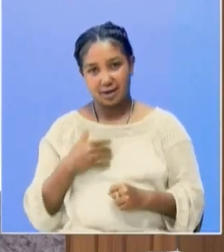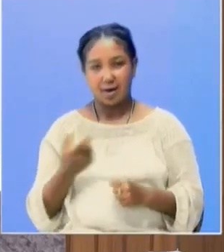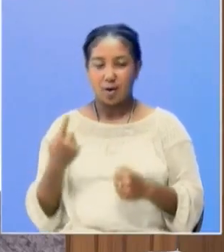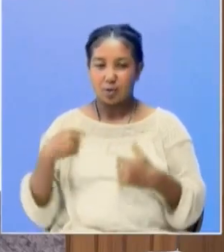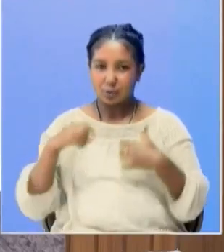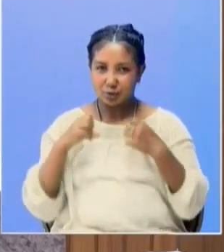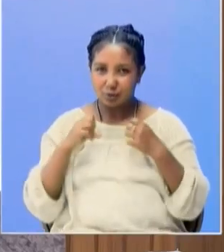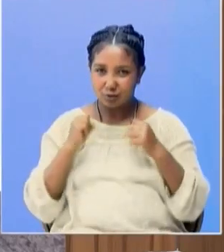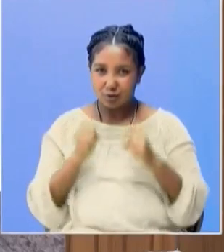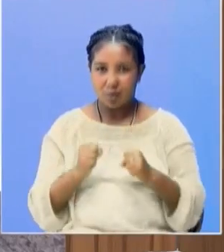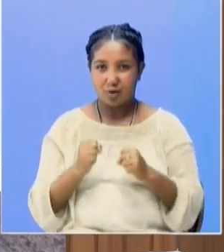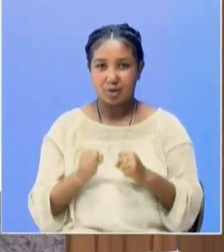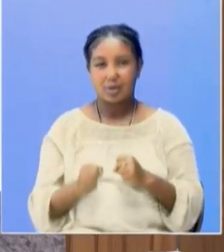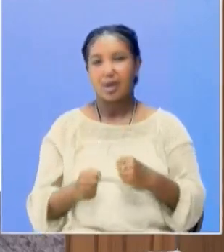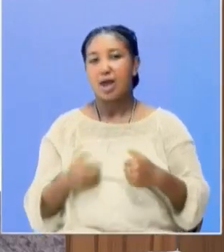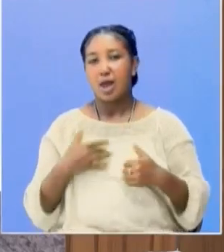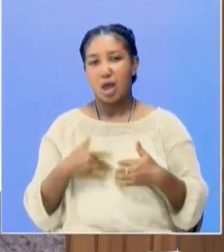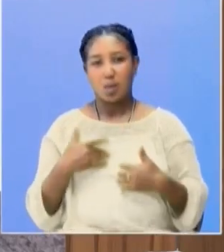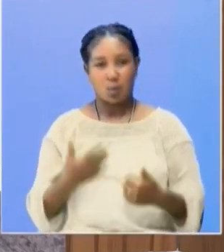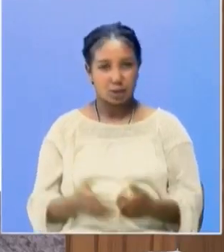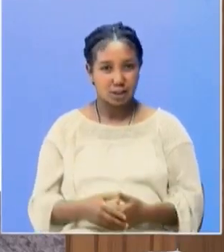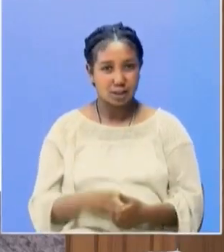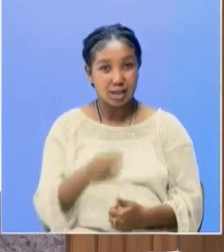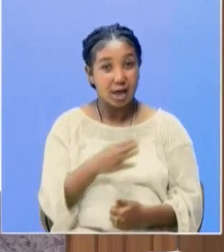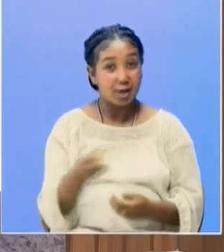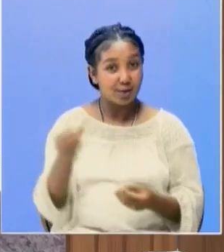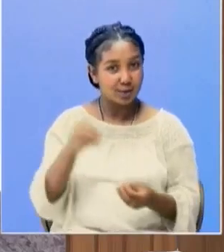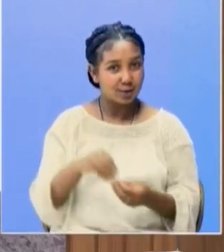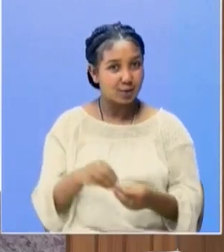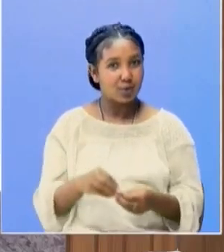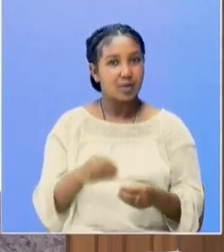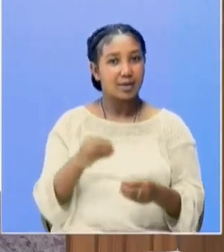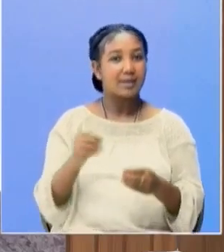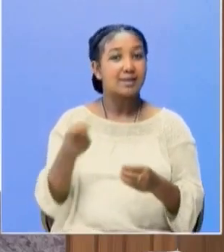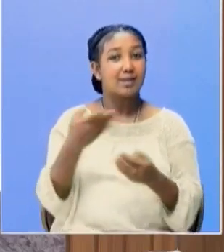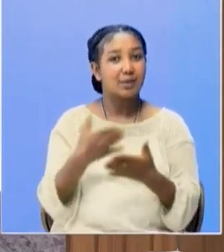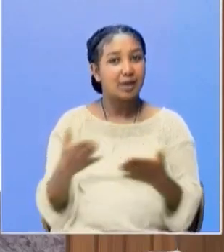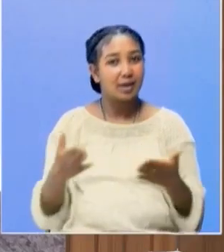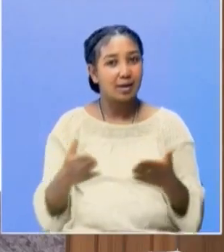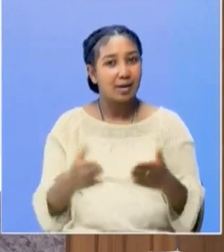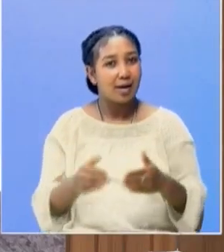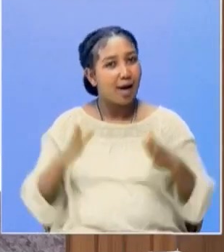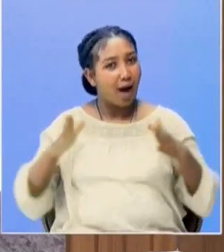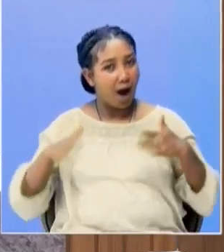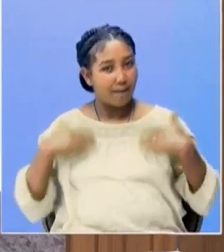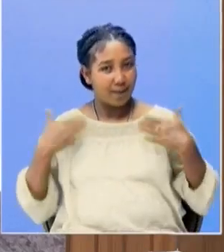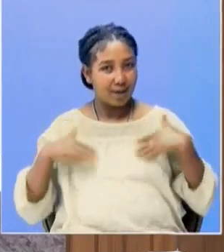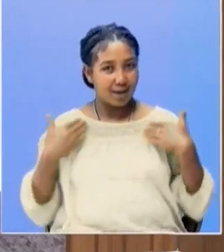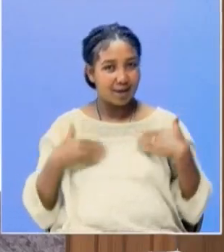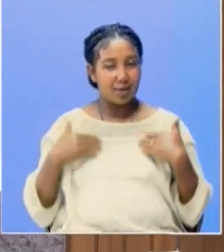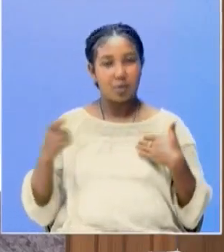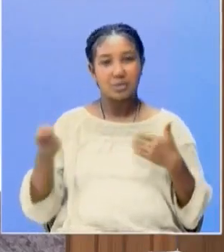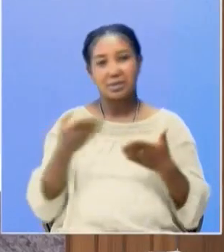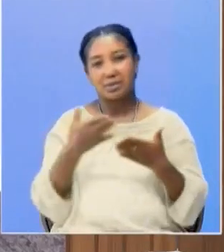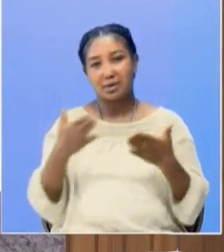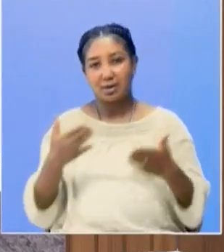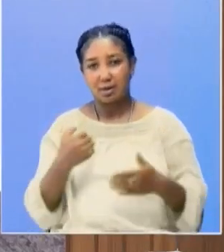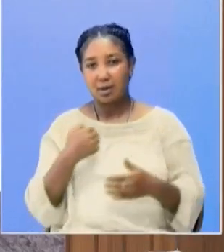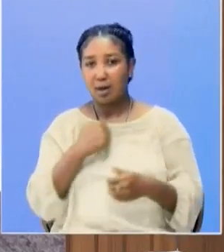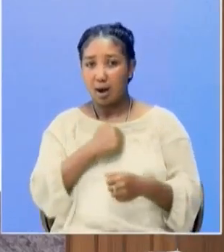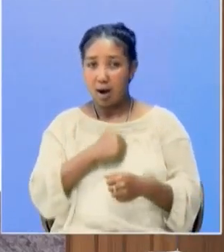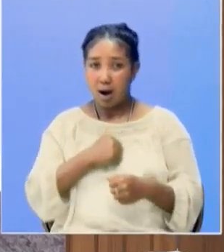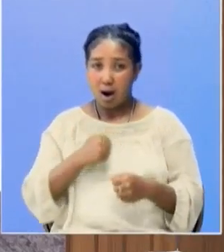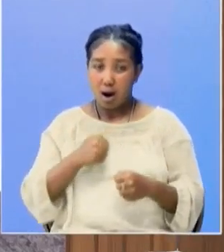our emotions. And also, if something makes you happy, if something